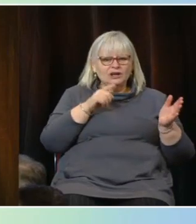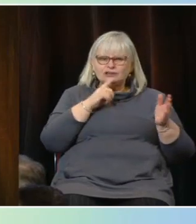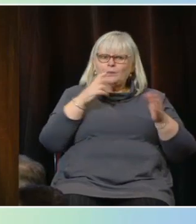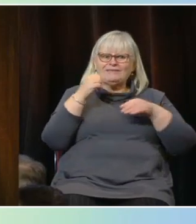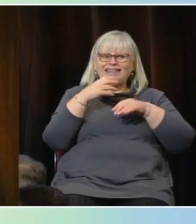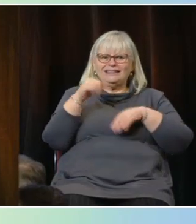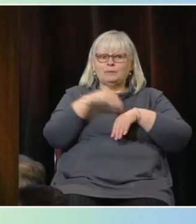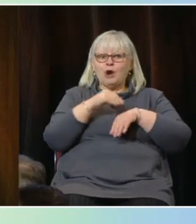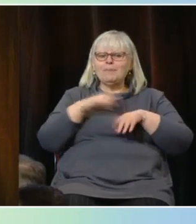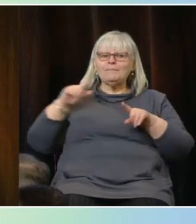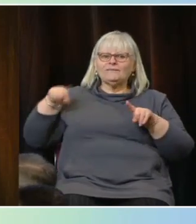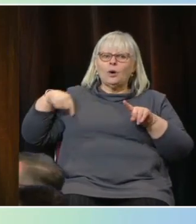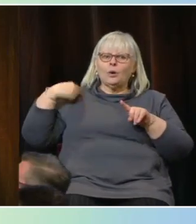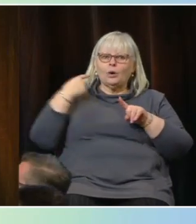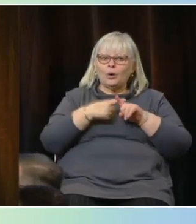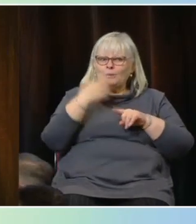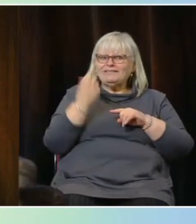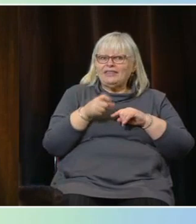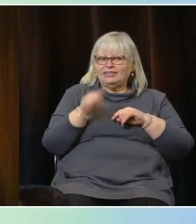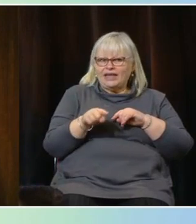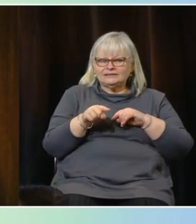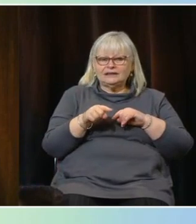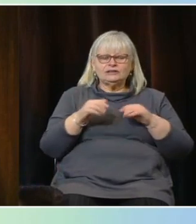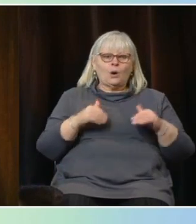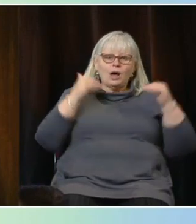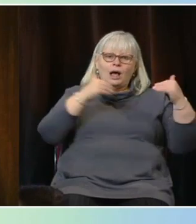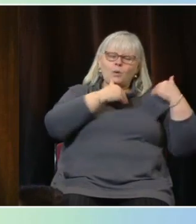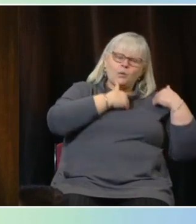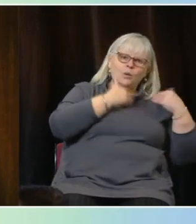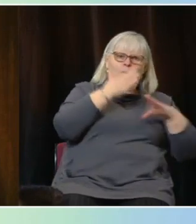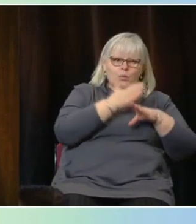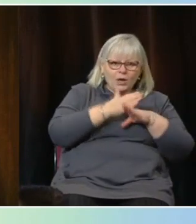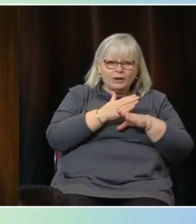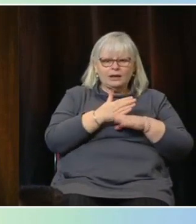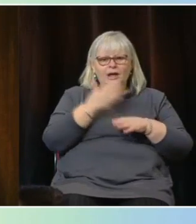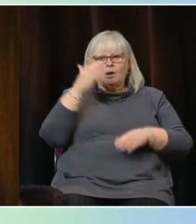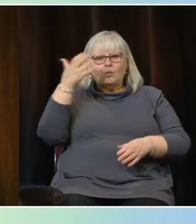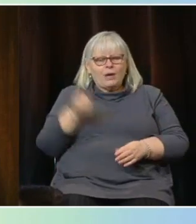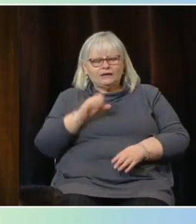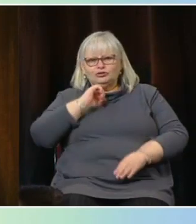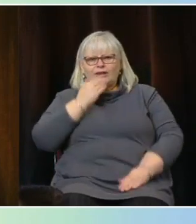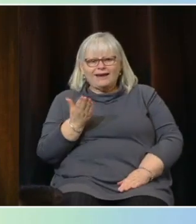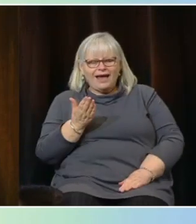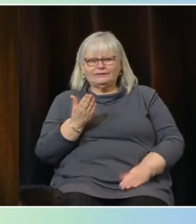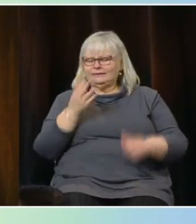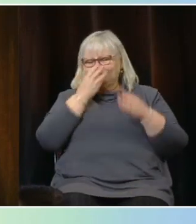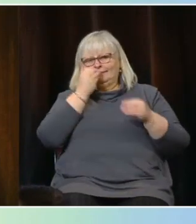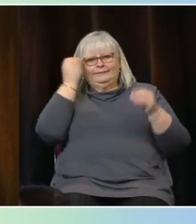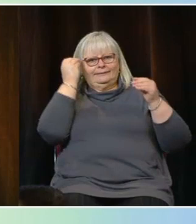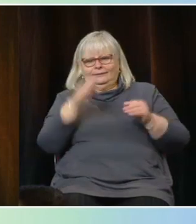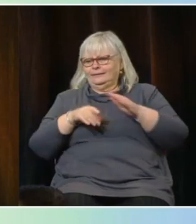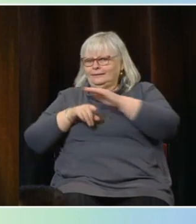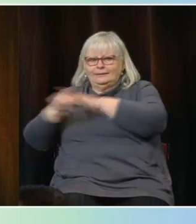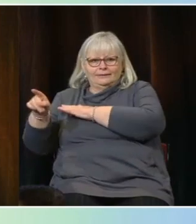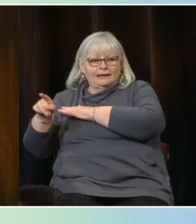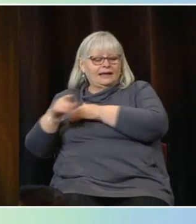making high workloads and low pay are pushing people out of these sectors and making it unattractive for others to enter 58